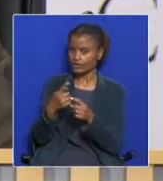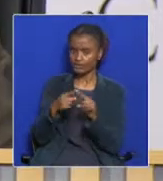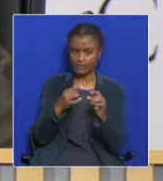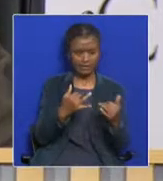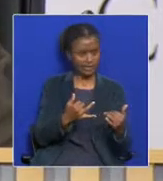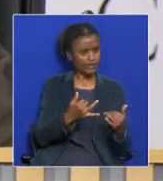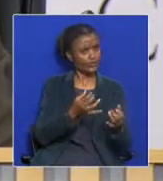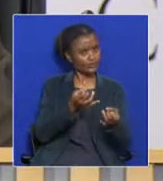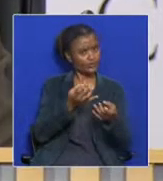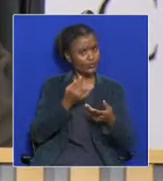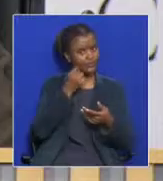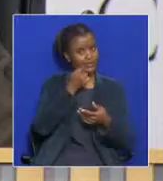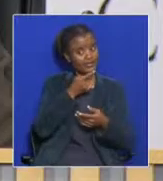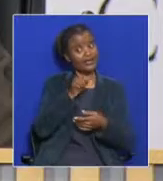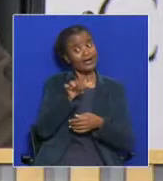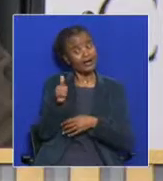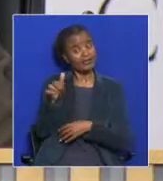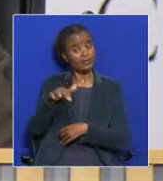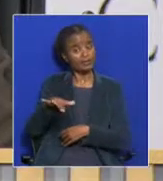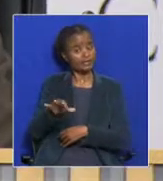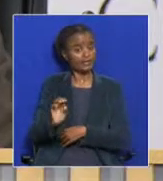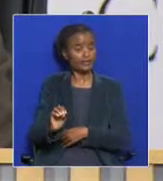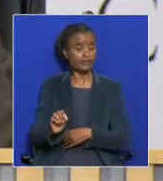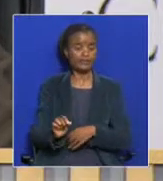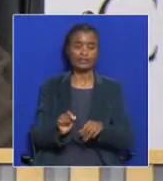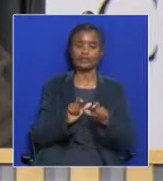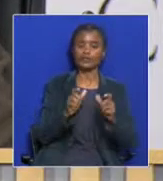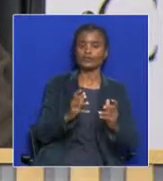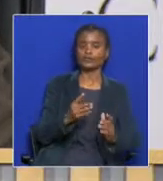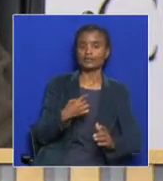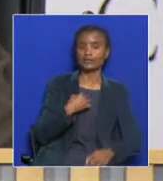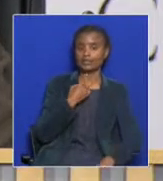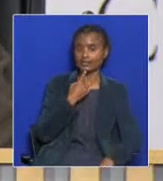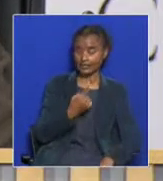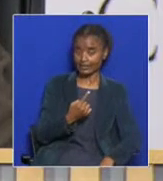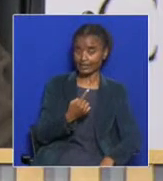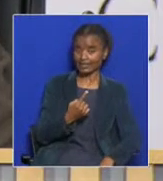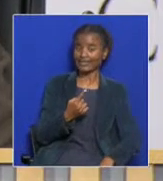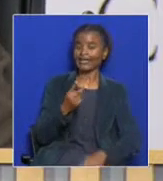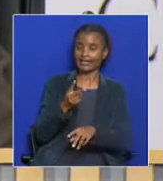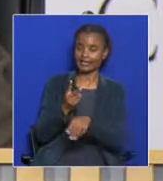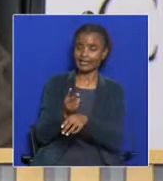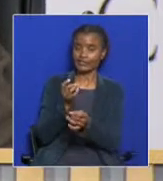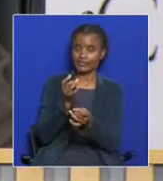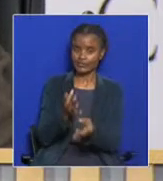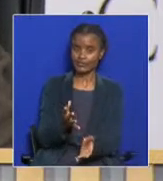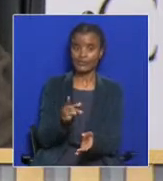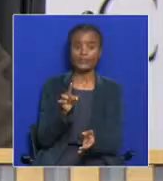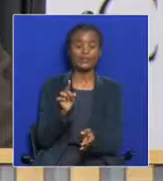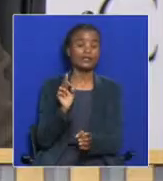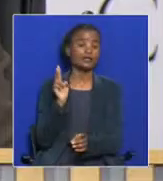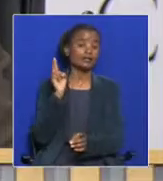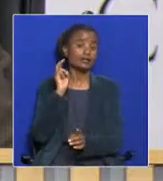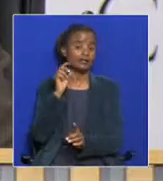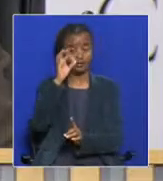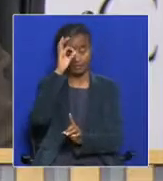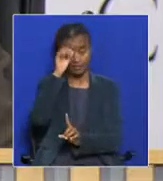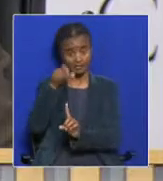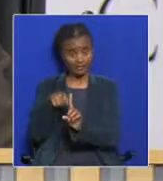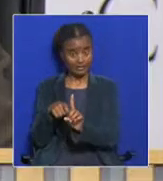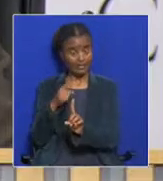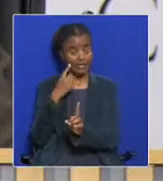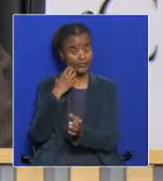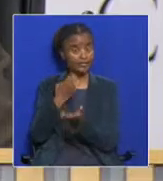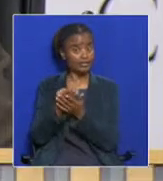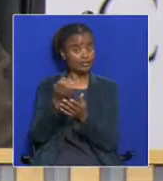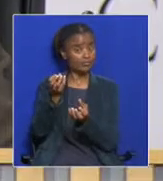Commissioner, like I say, I'll say it again. It's only when I heard Warrant Officer Sanders' evidence that I heard of the